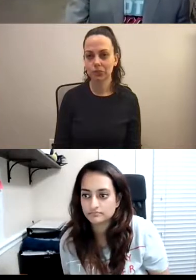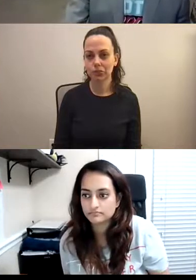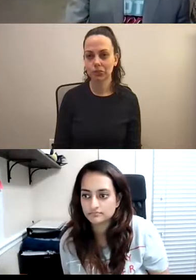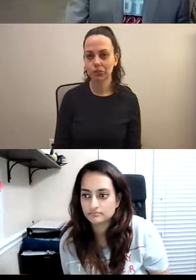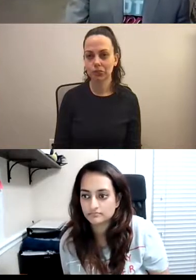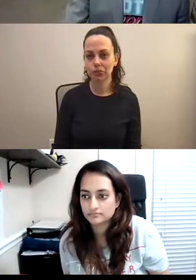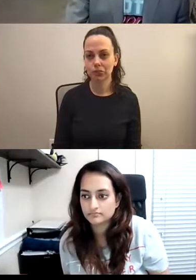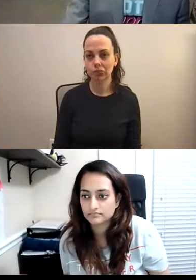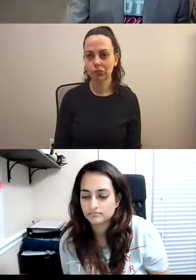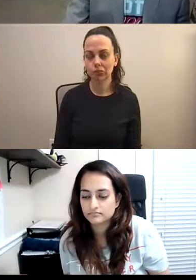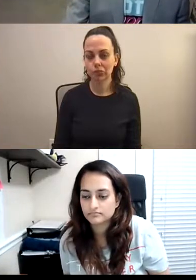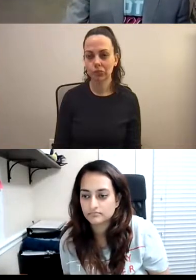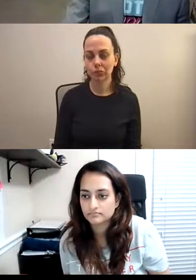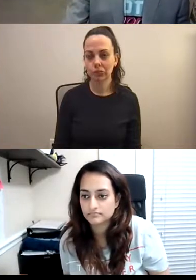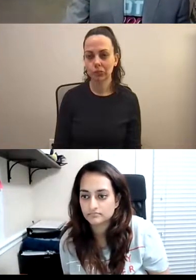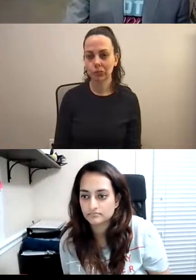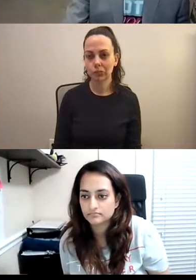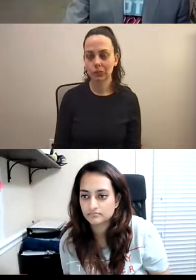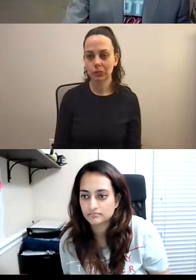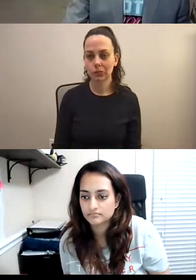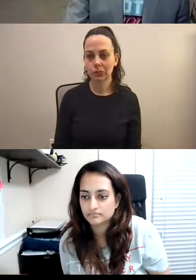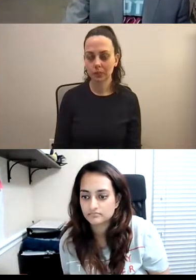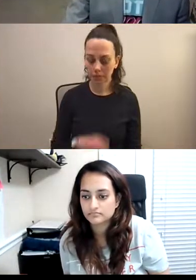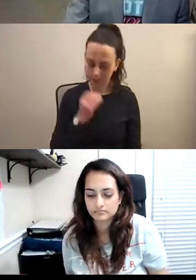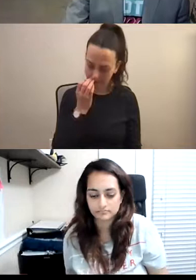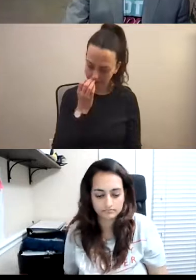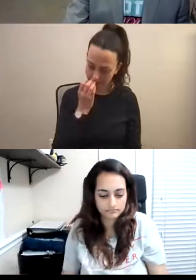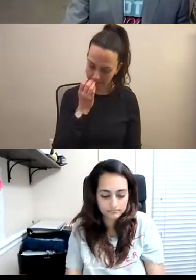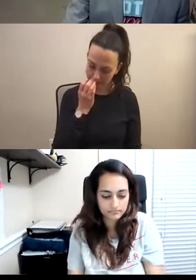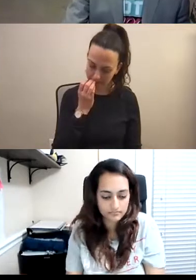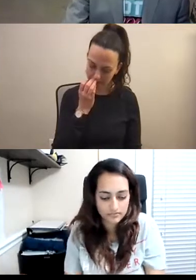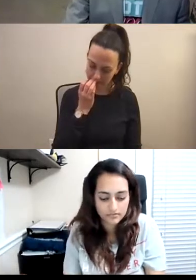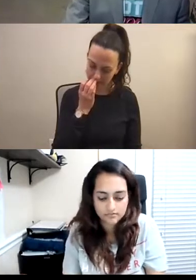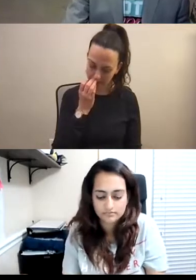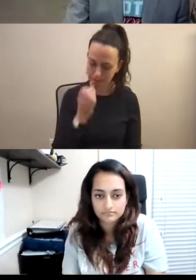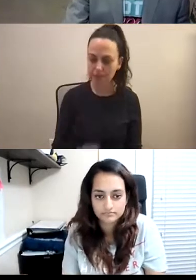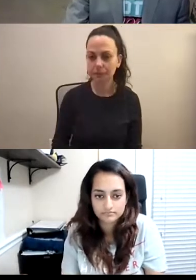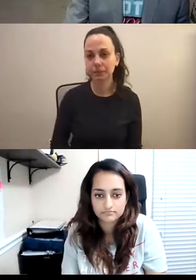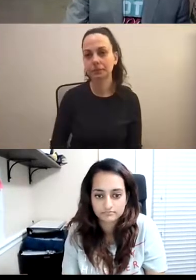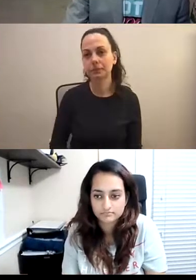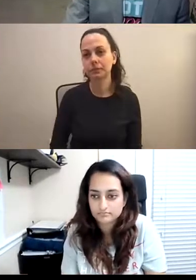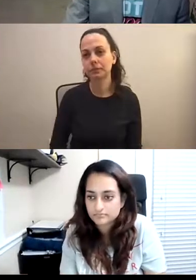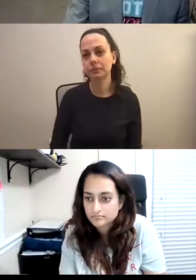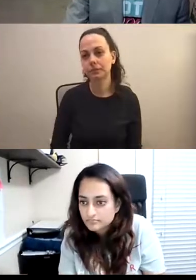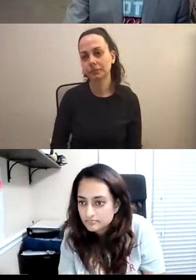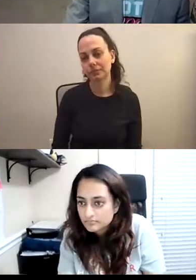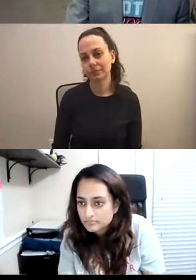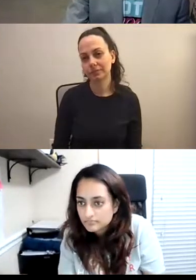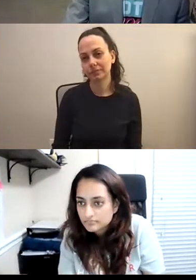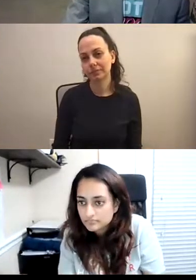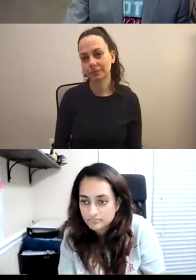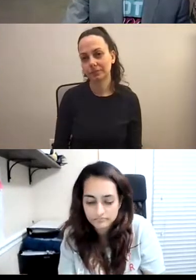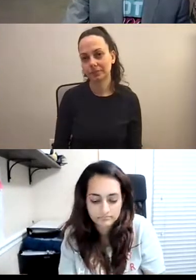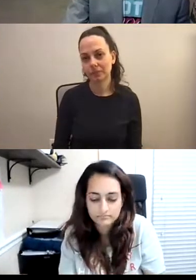I would say, pretty independent with my care. So what I found is, when